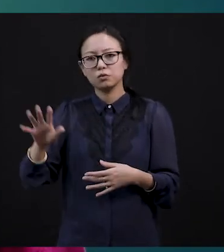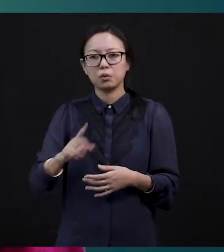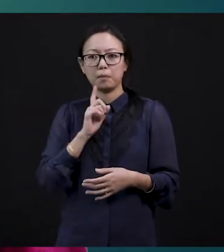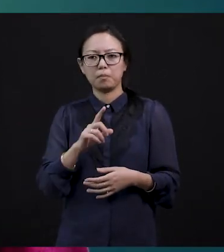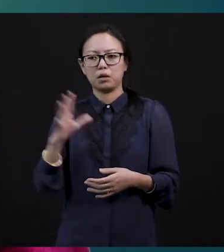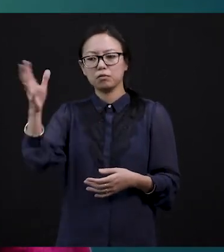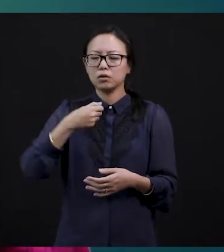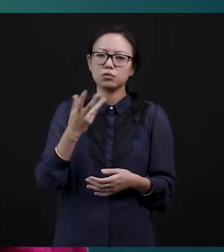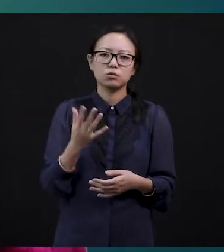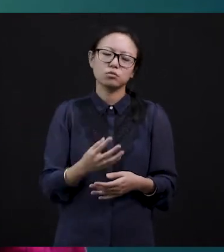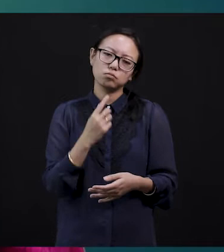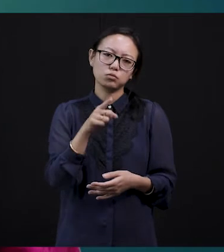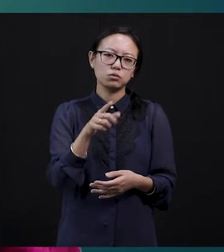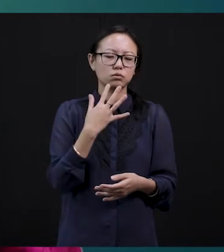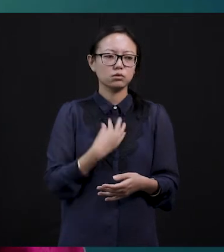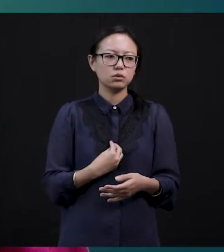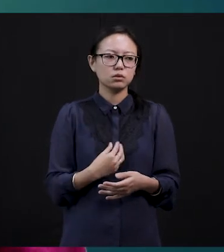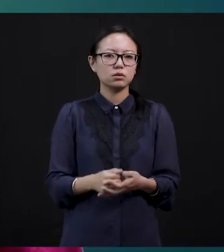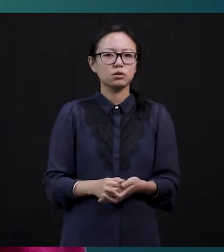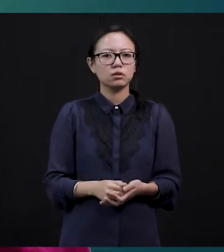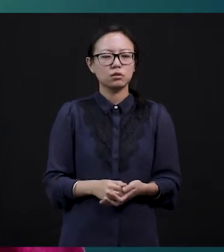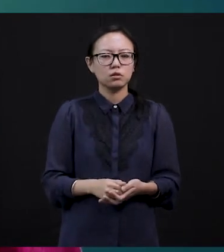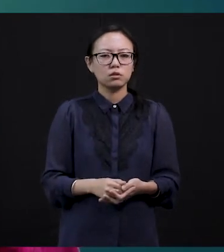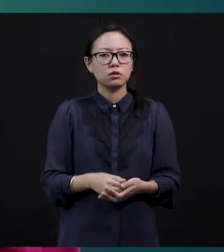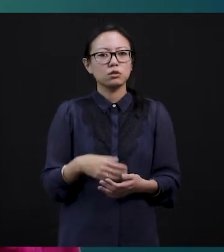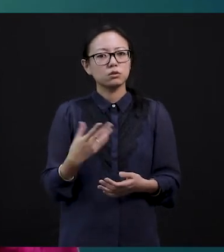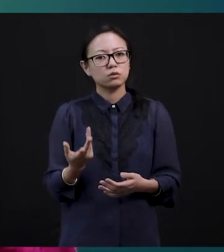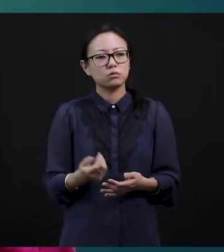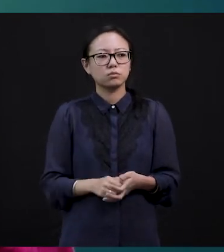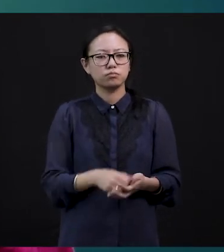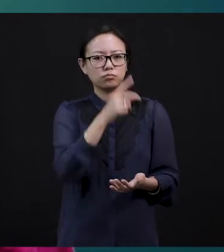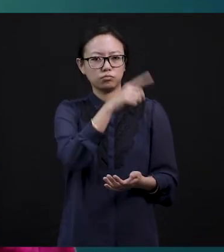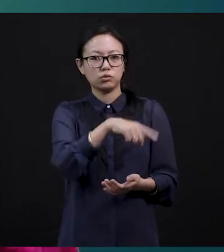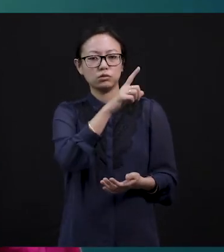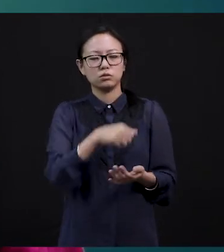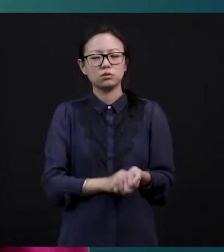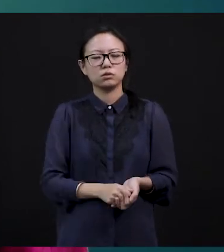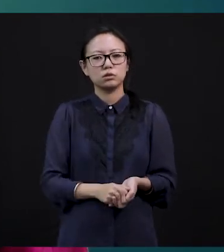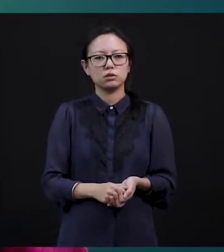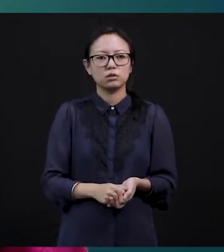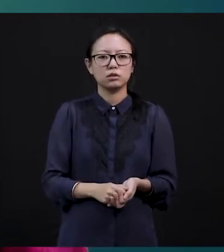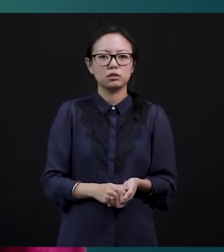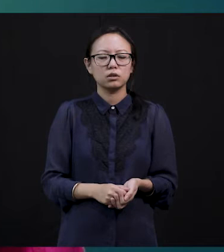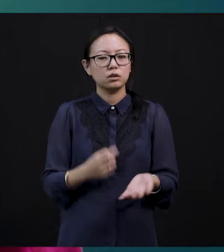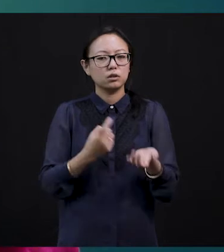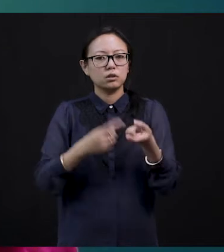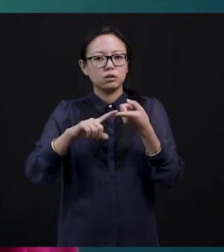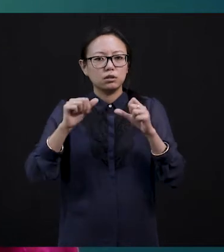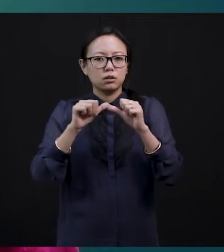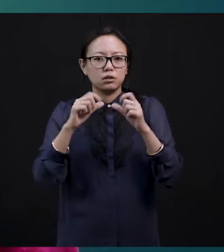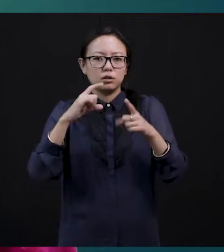the factors that are responsible for you to be going to the market: income, price, good quality,